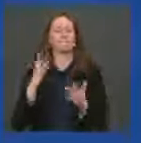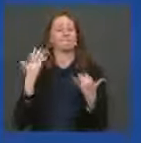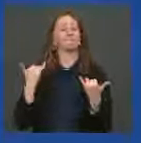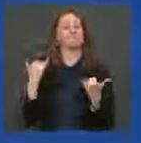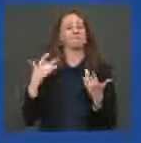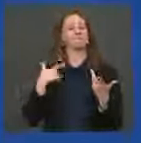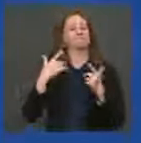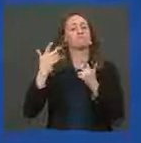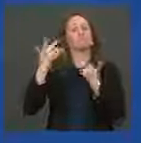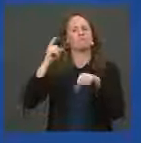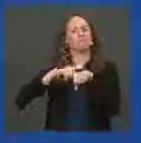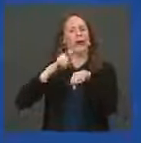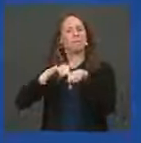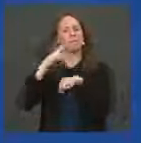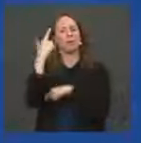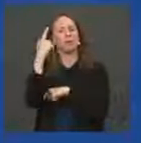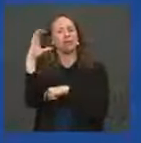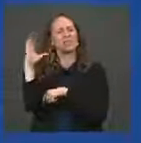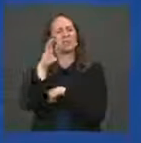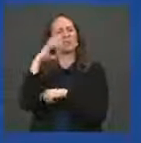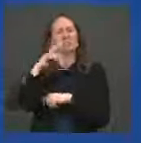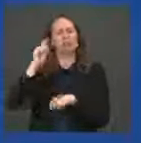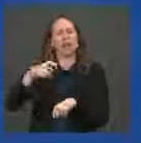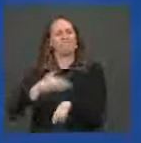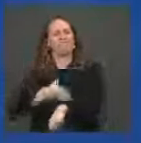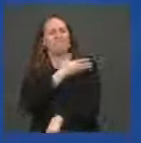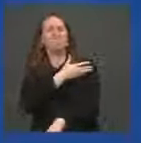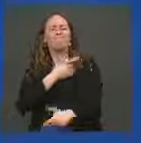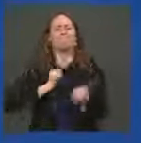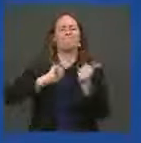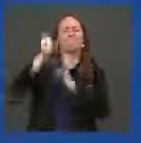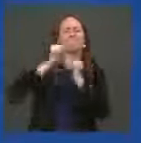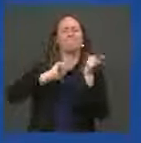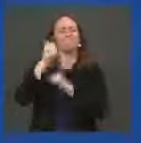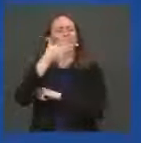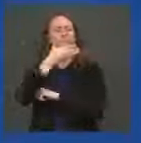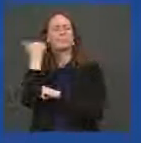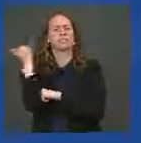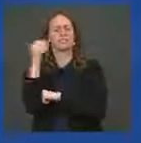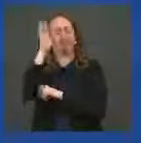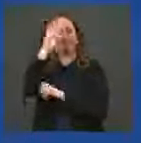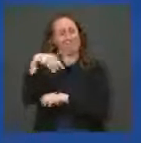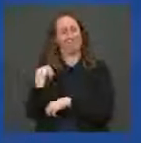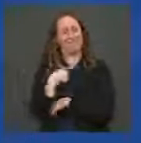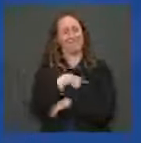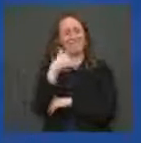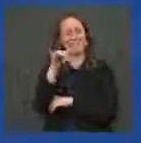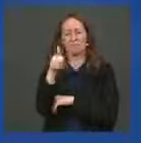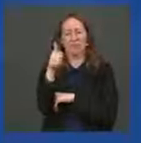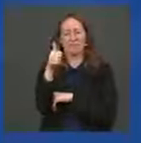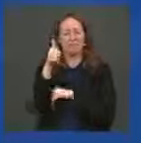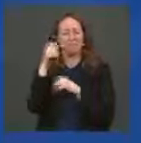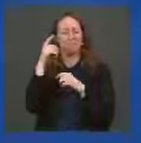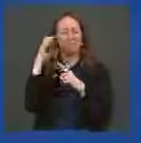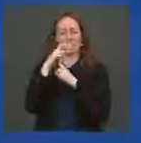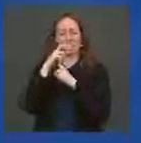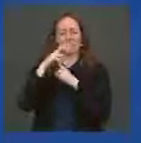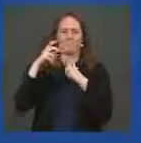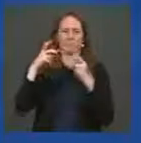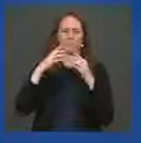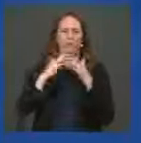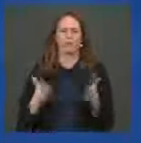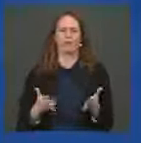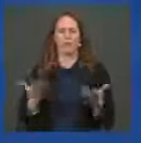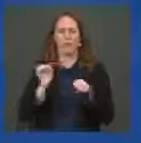century. We are America. We still have the most productive workers and the most innovative minds in the world. But the rest